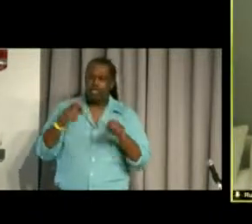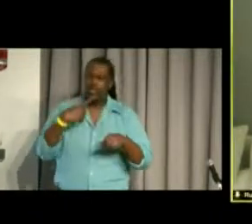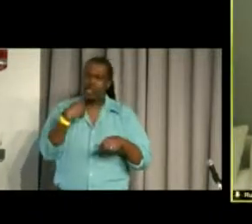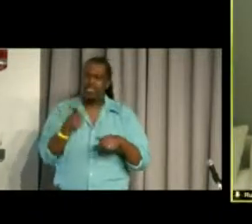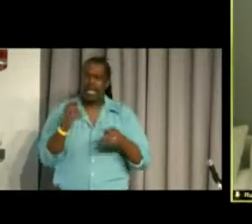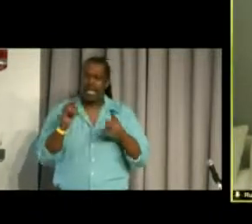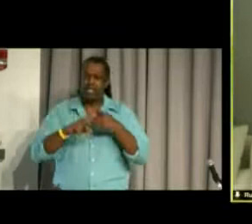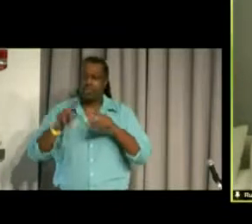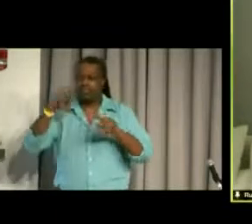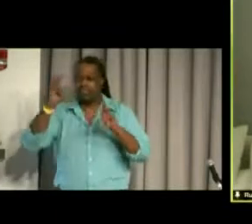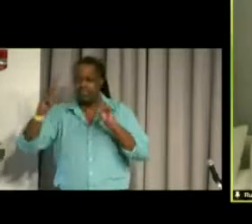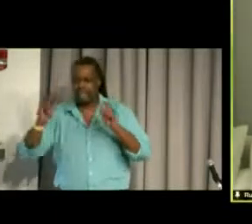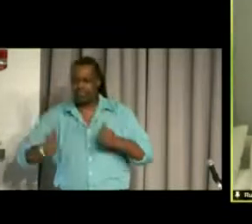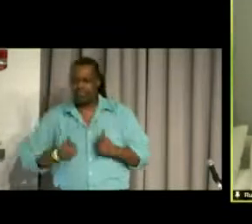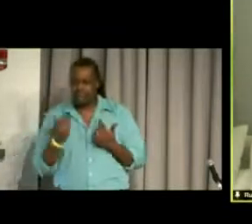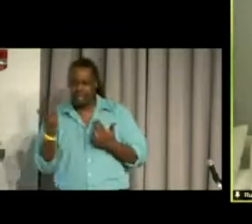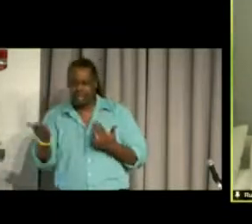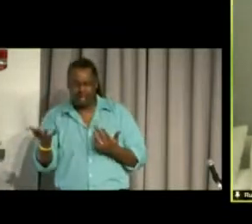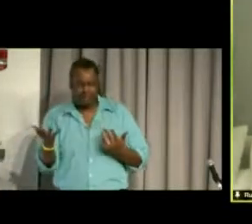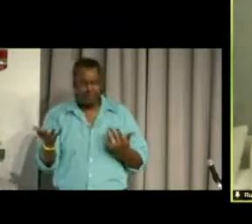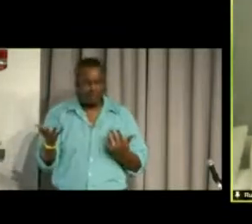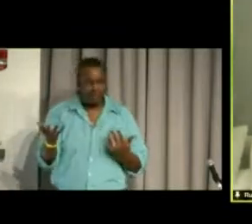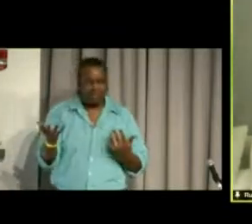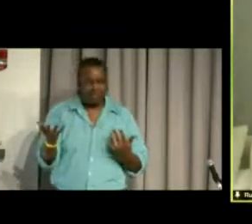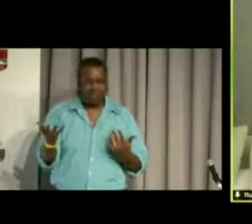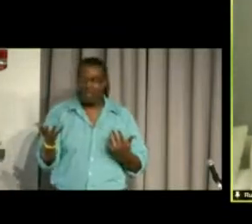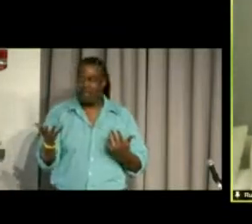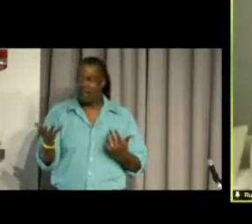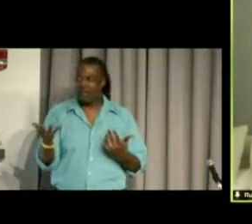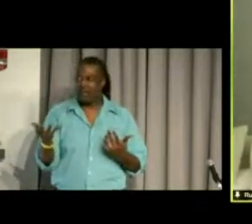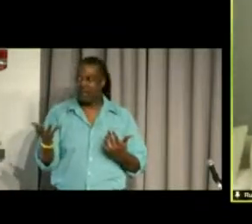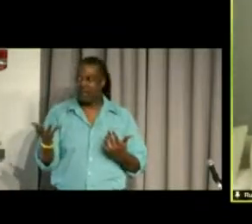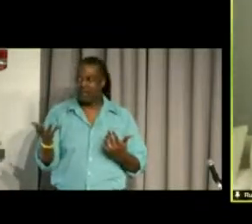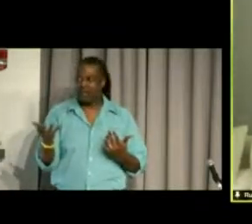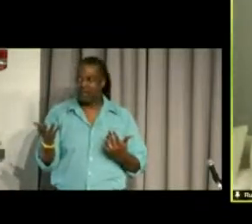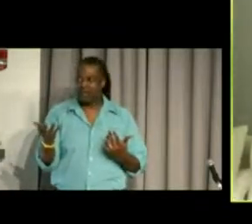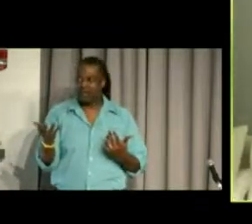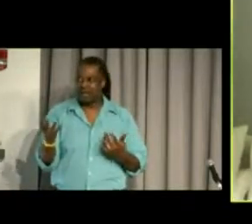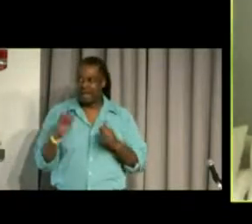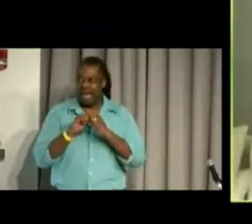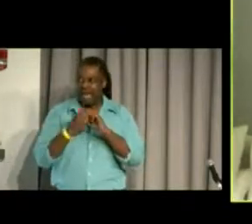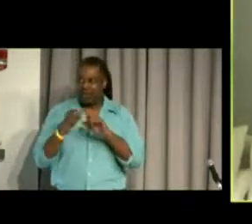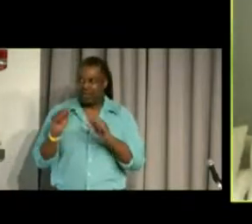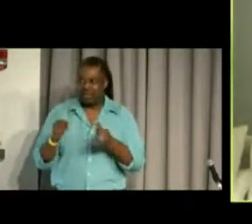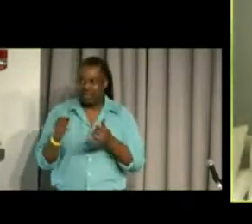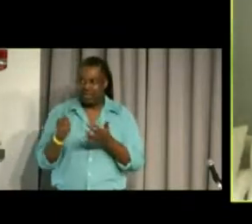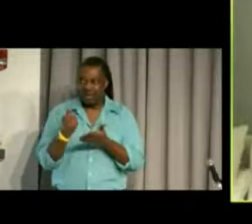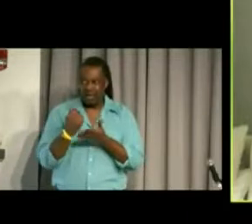know, it has the same effect that you would think it would have on anybody, right? You know, we need water to